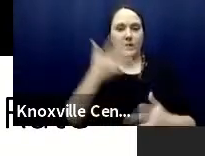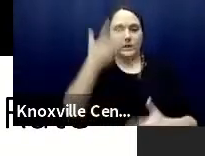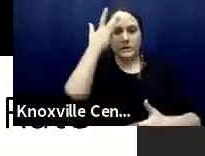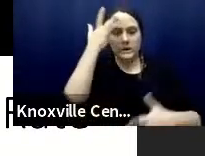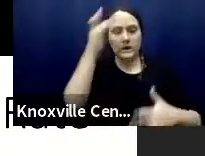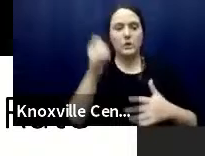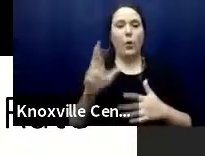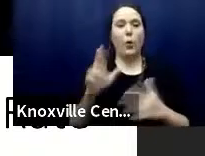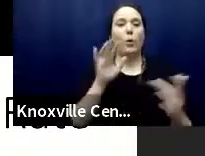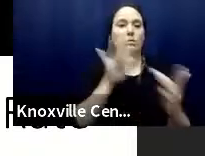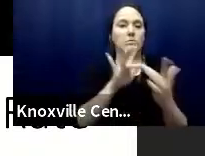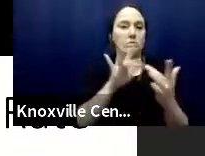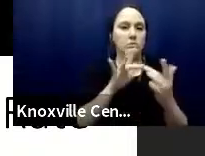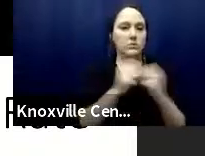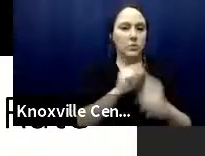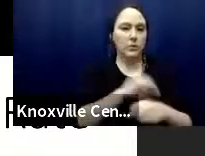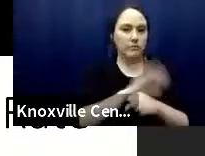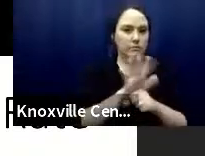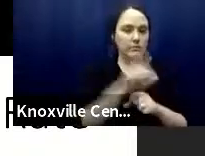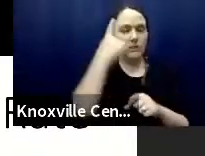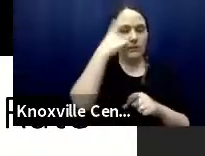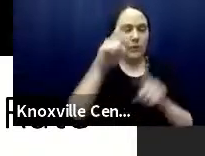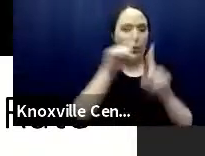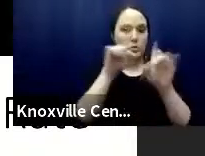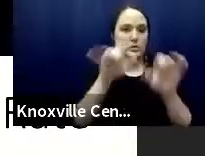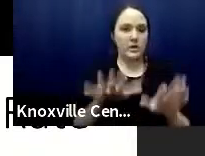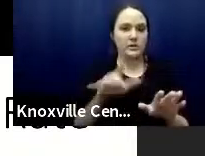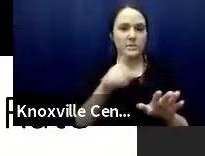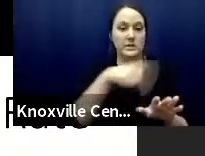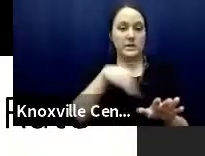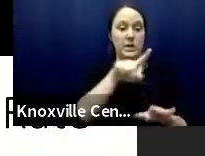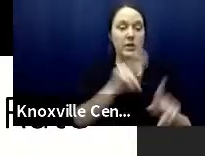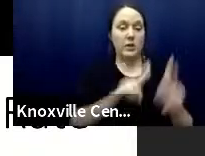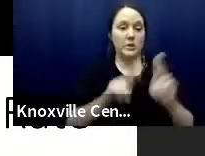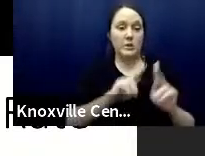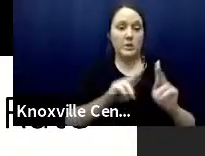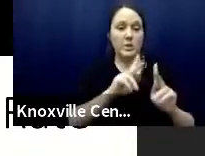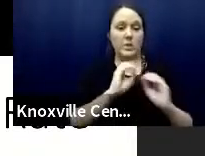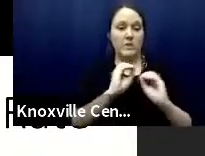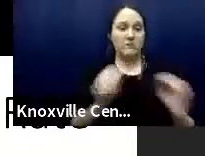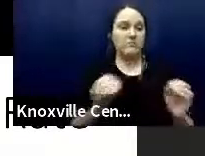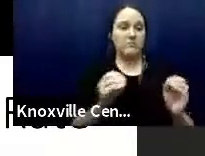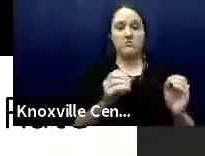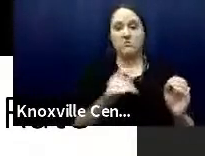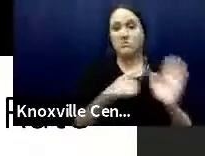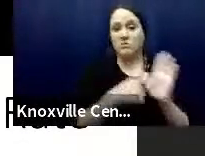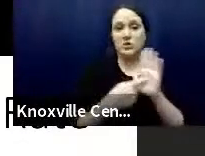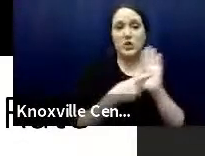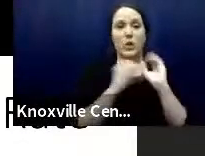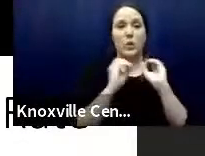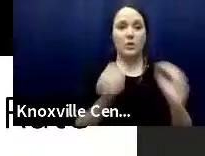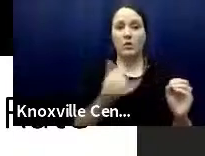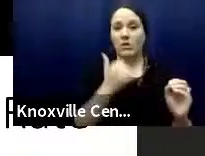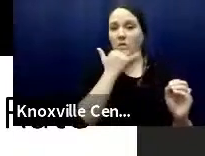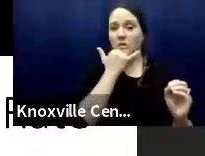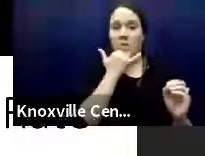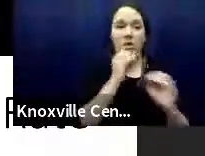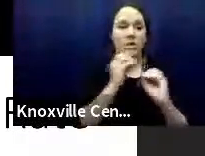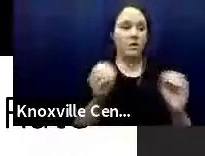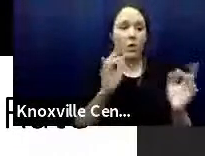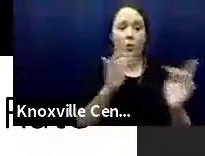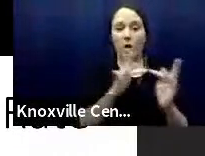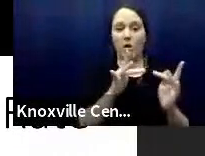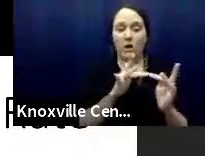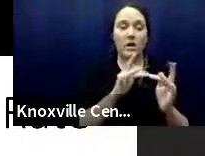contacts to be tested. And these are people that are completely asymptomatic and with no close